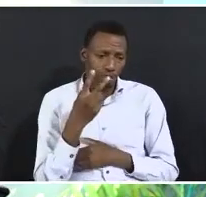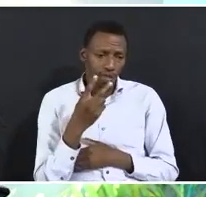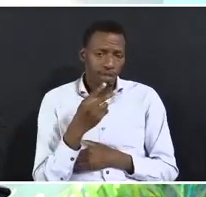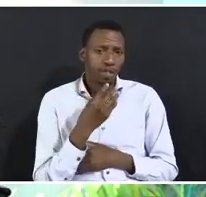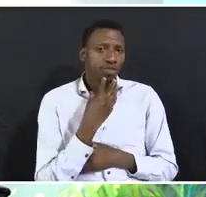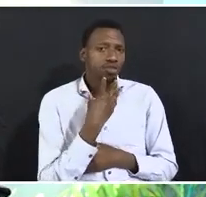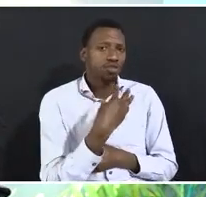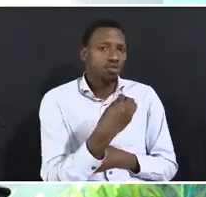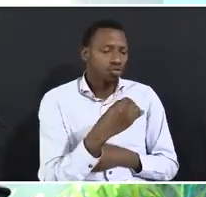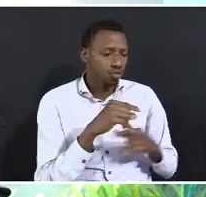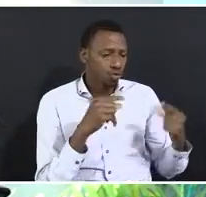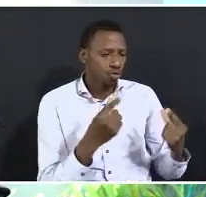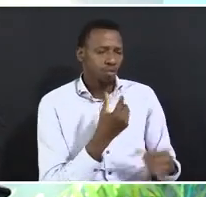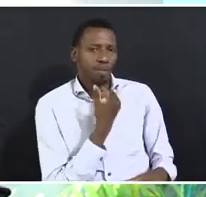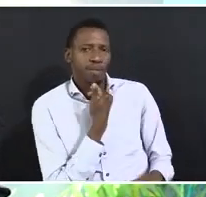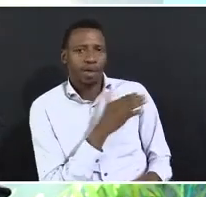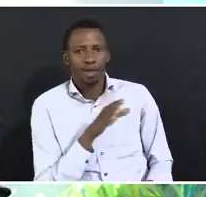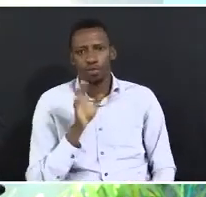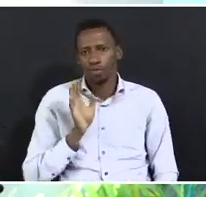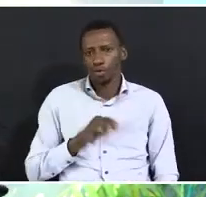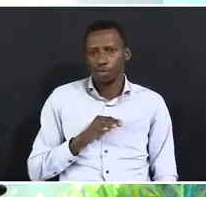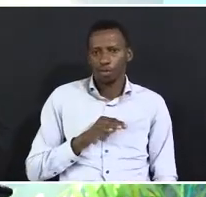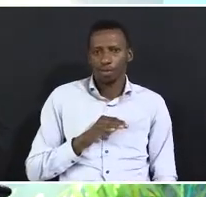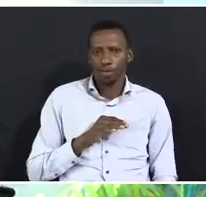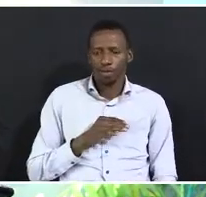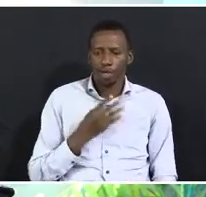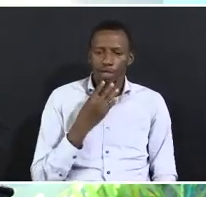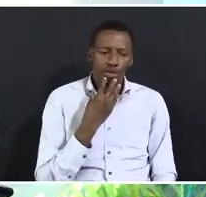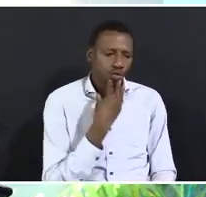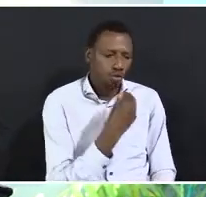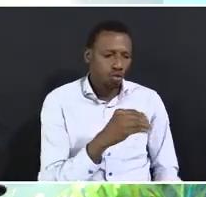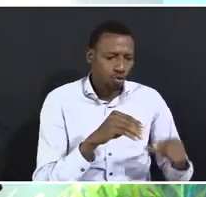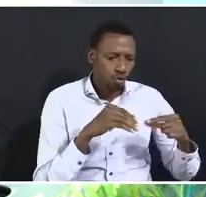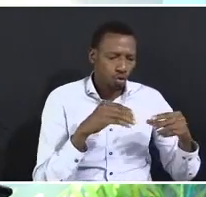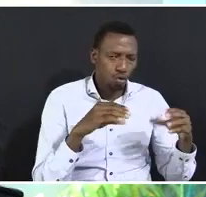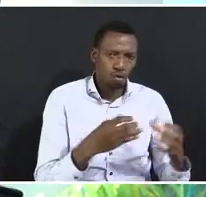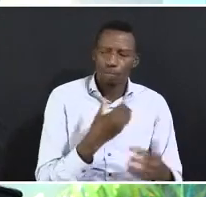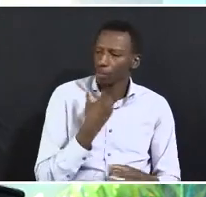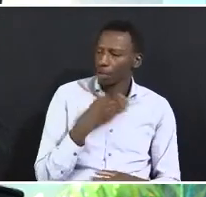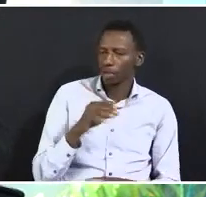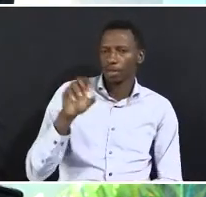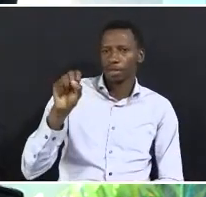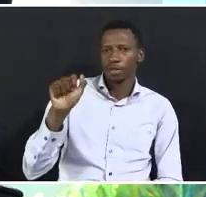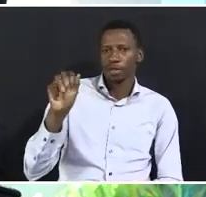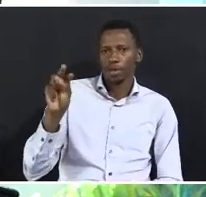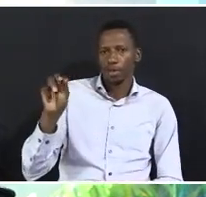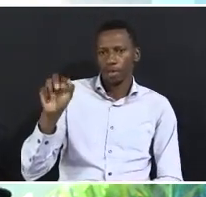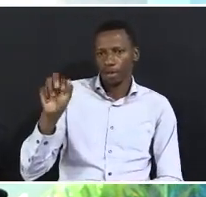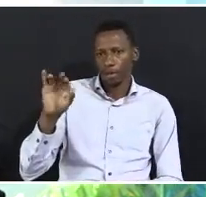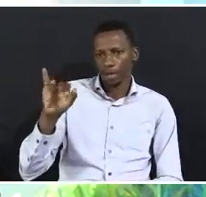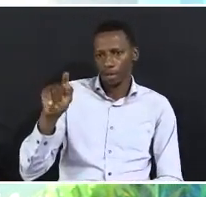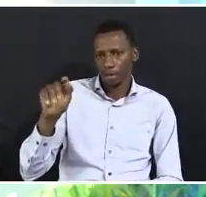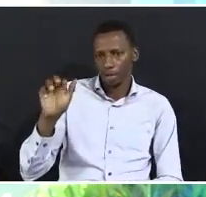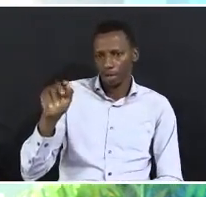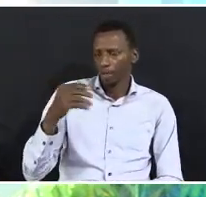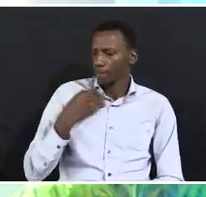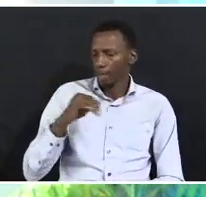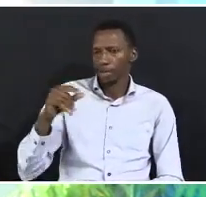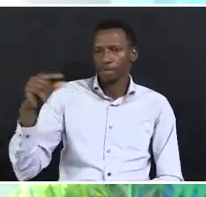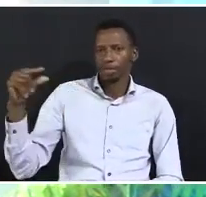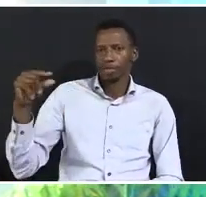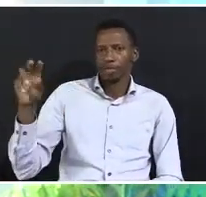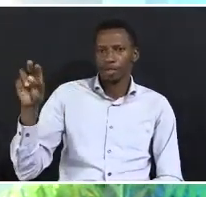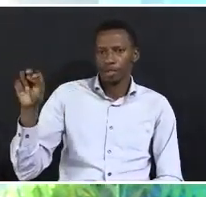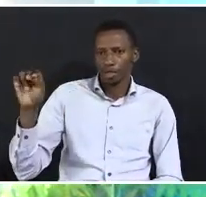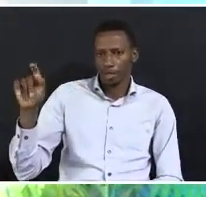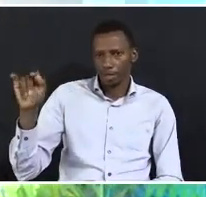women. The Jews disliked the Samaritans. The Jews hated the Gentiles. But everyone who